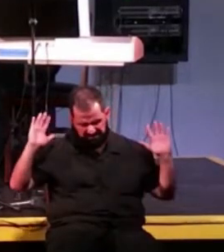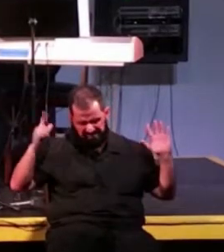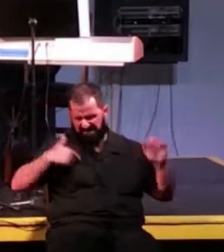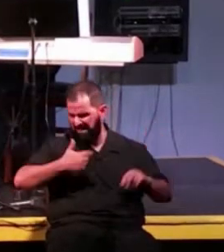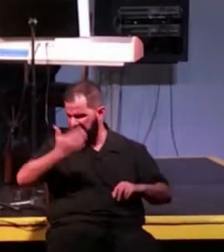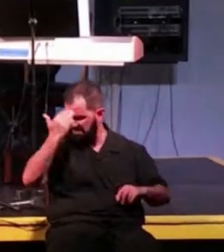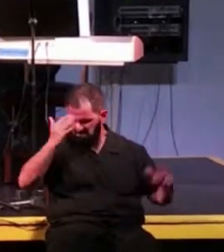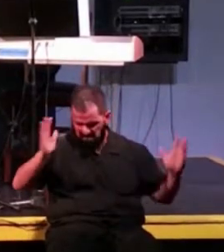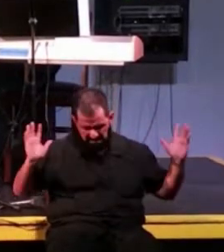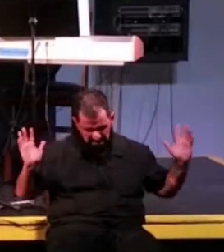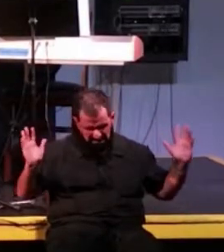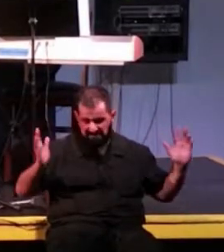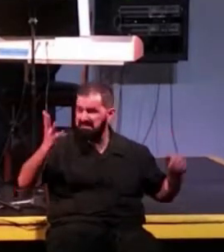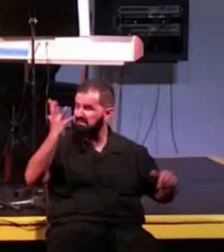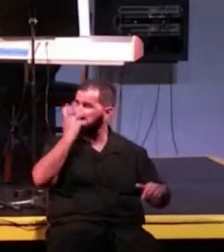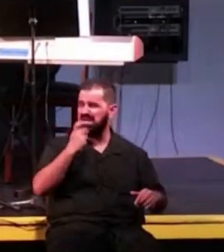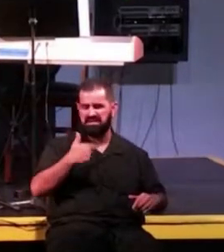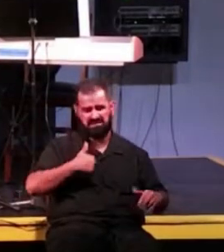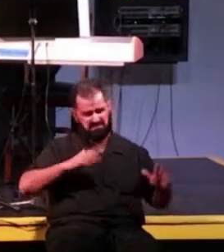I know it.